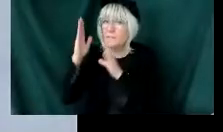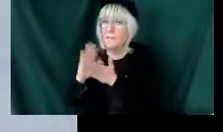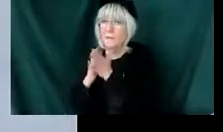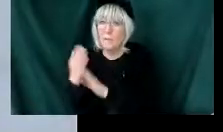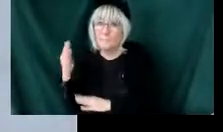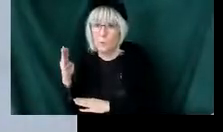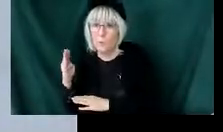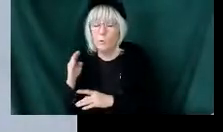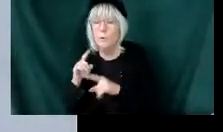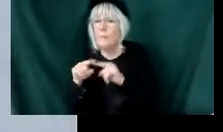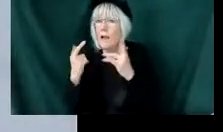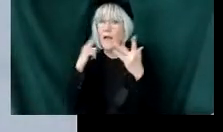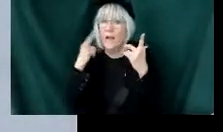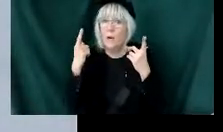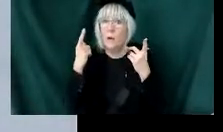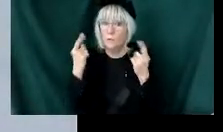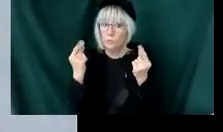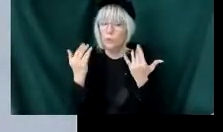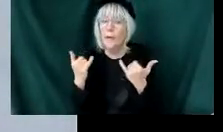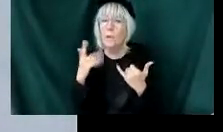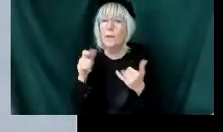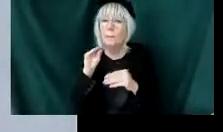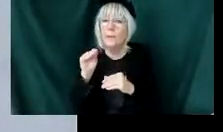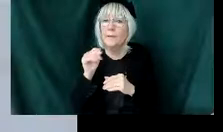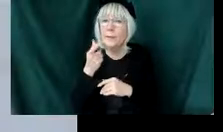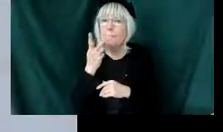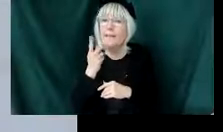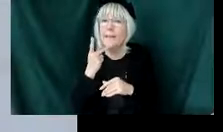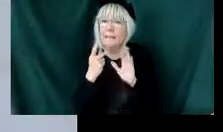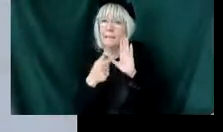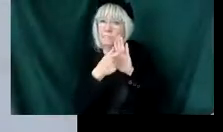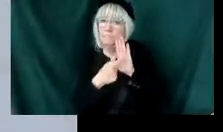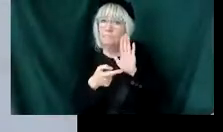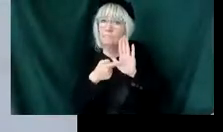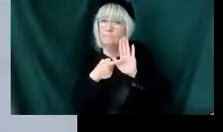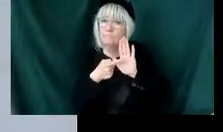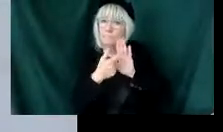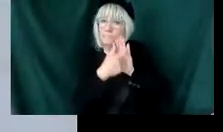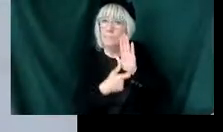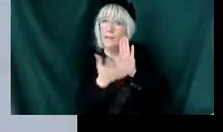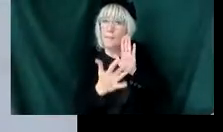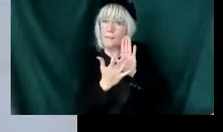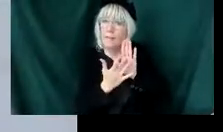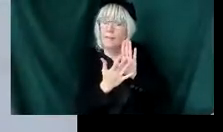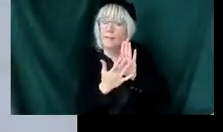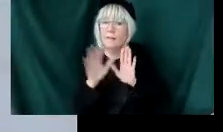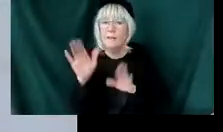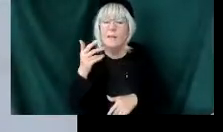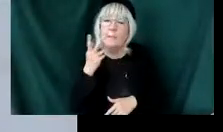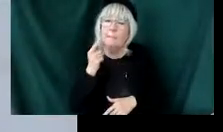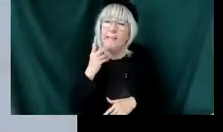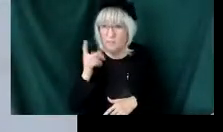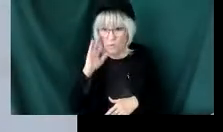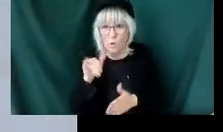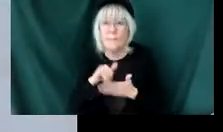gonna be in the middle. So I'm gonna start with pure pink in the middle. Pink is just a light red.